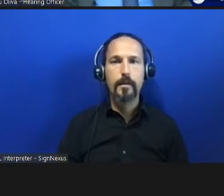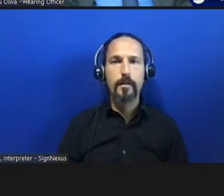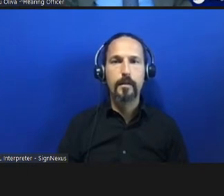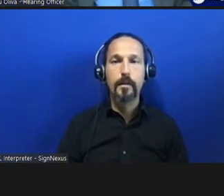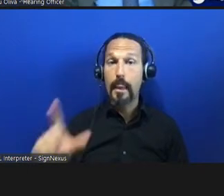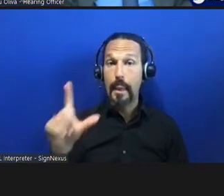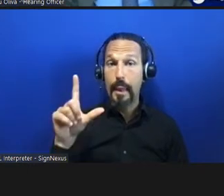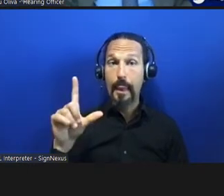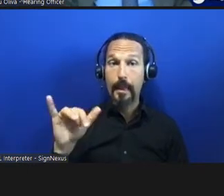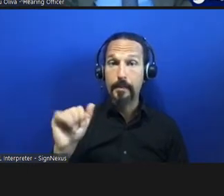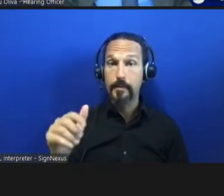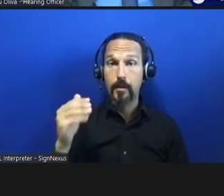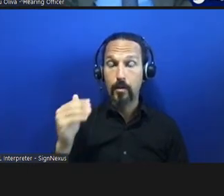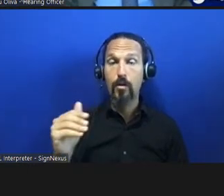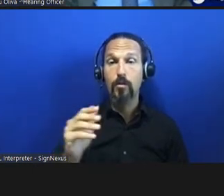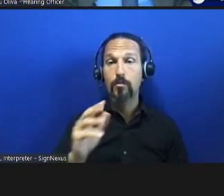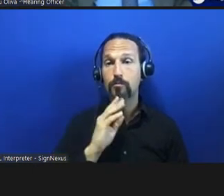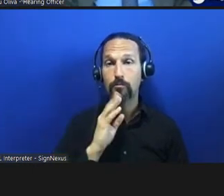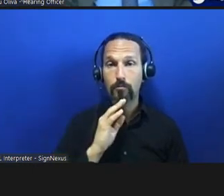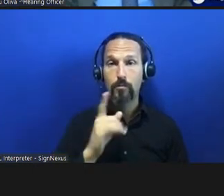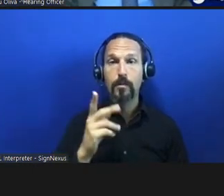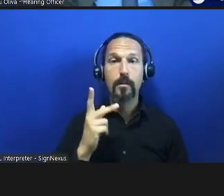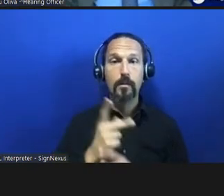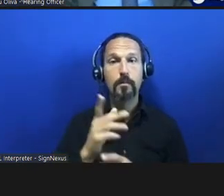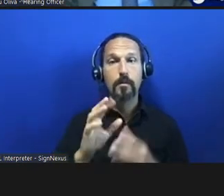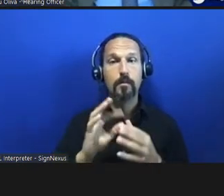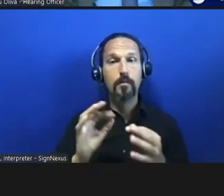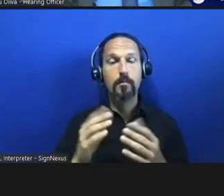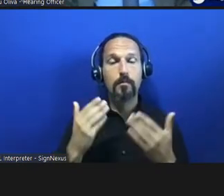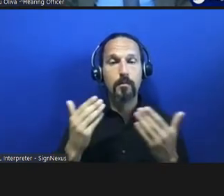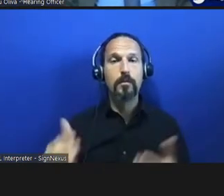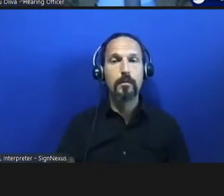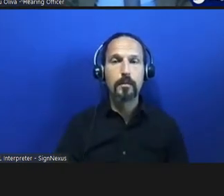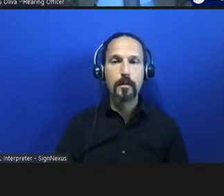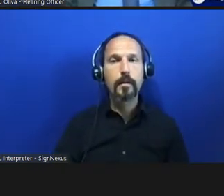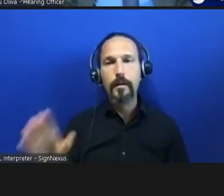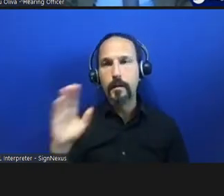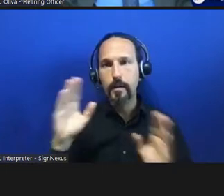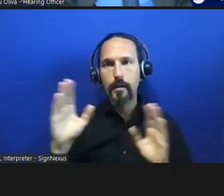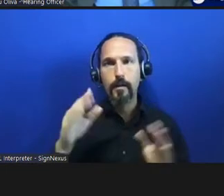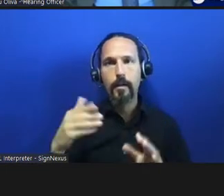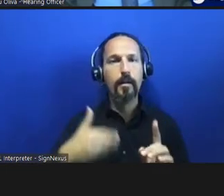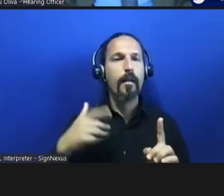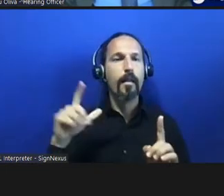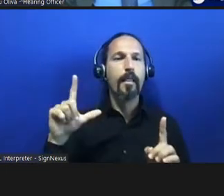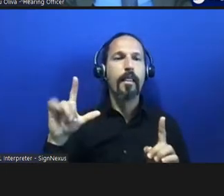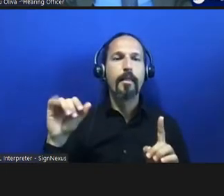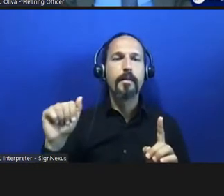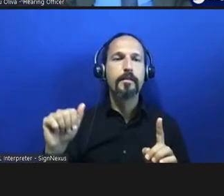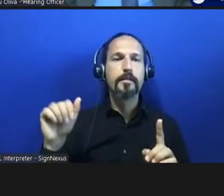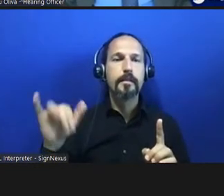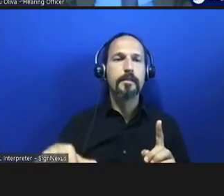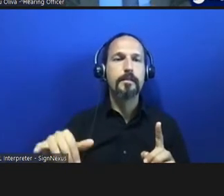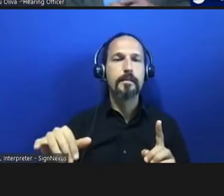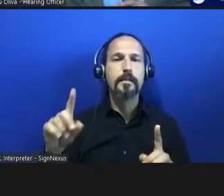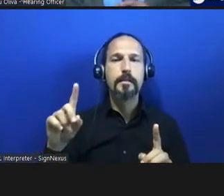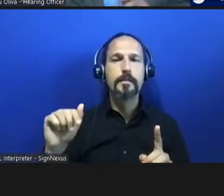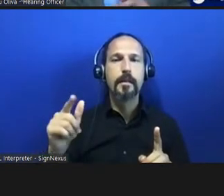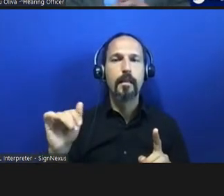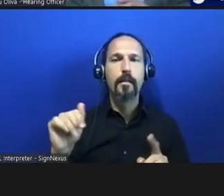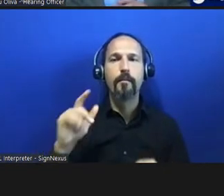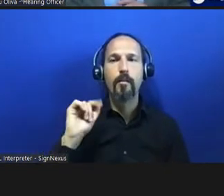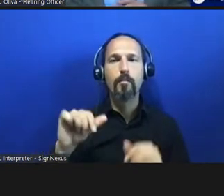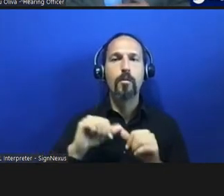Lisa you may unmute yourself and begin your remarks hi greetings I'm Lisa dagley and the executive director of the permanent